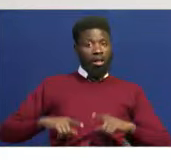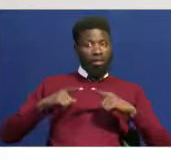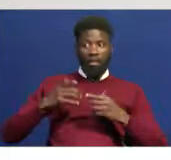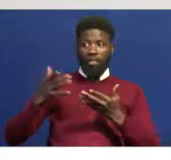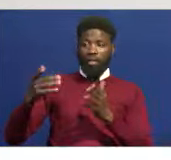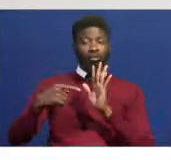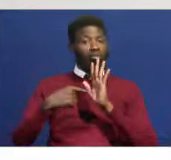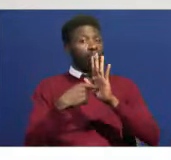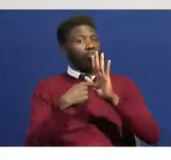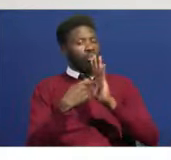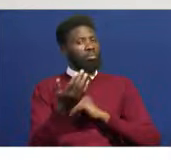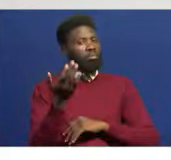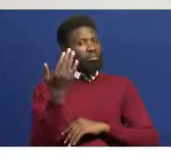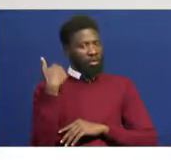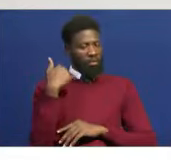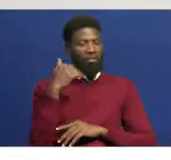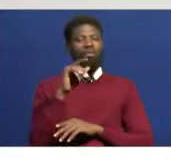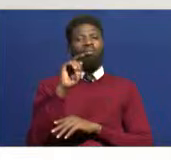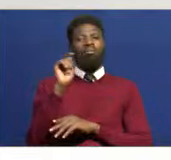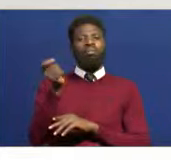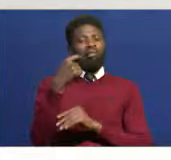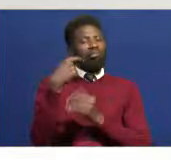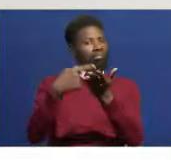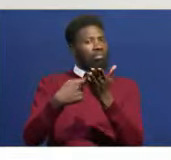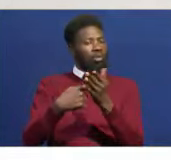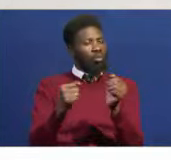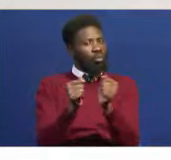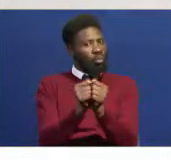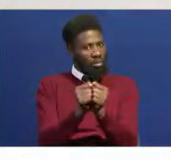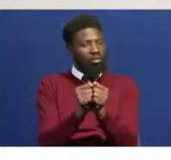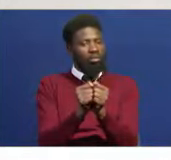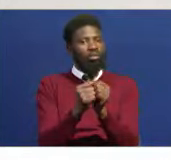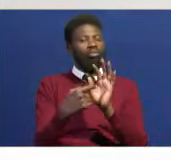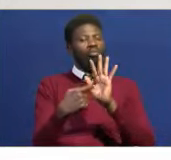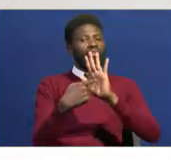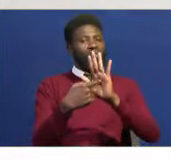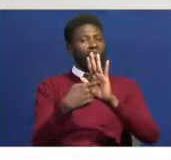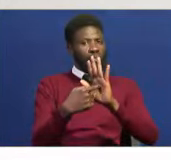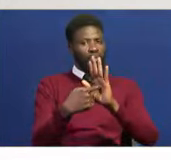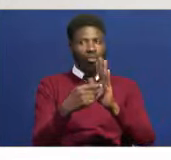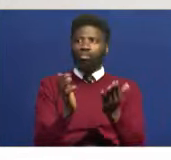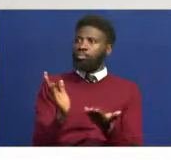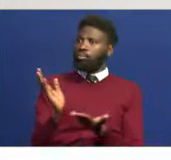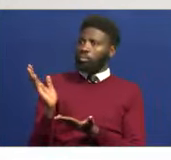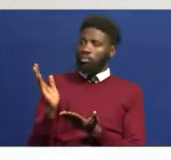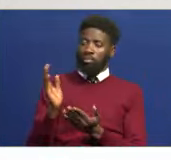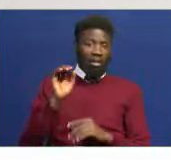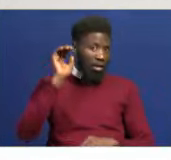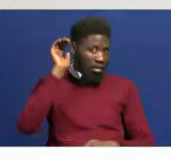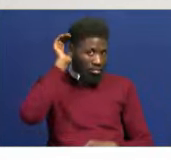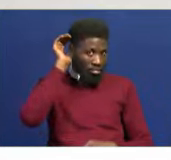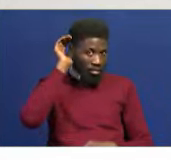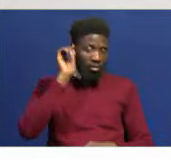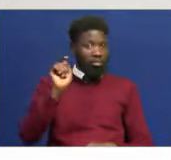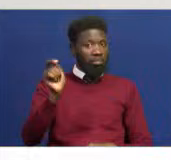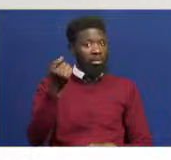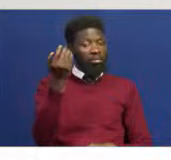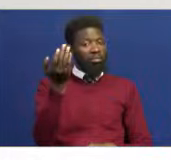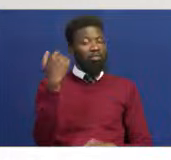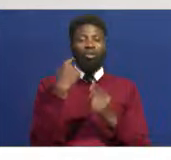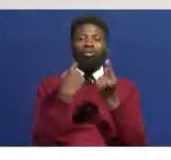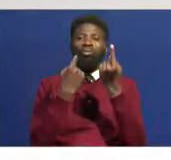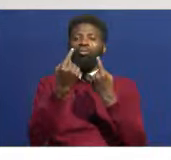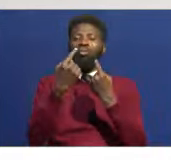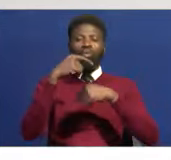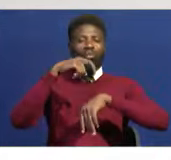few images. The president was conversing with them on a little bit of issues, but let's listen to what the president had to say after